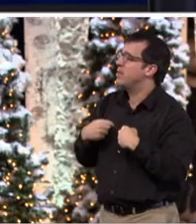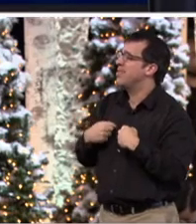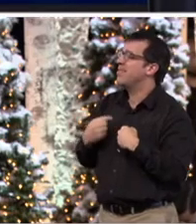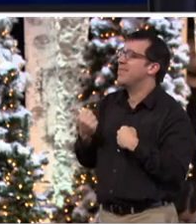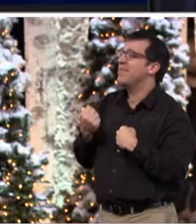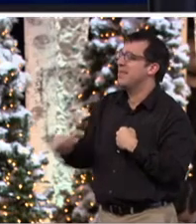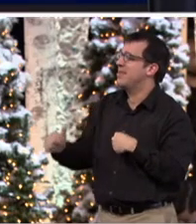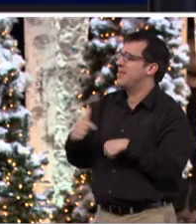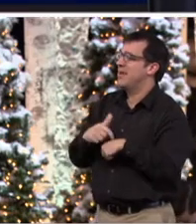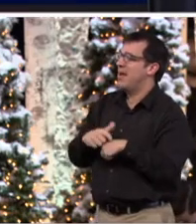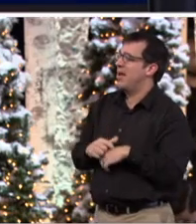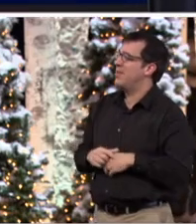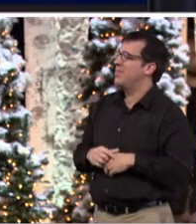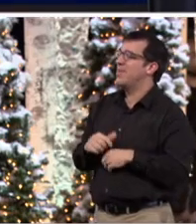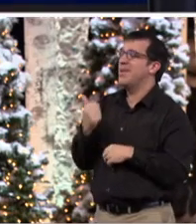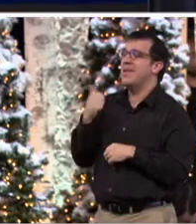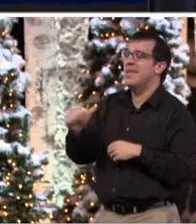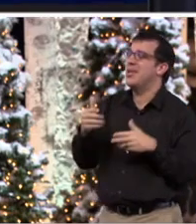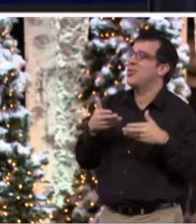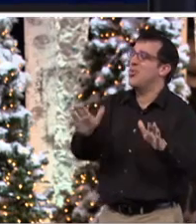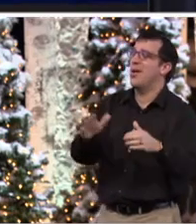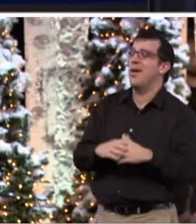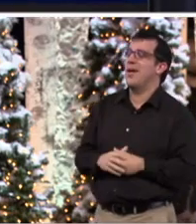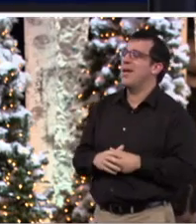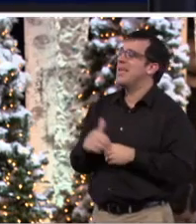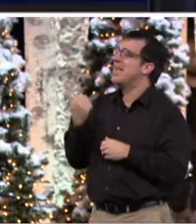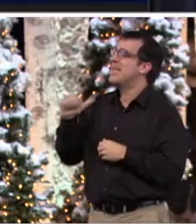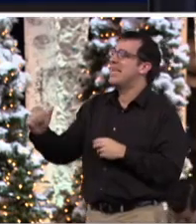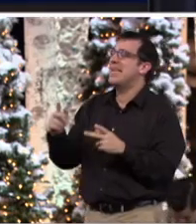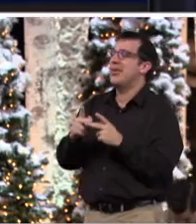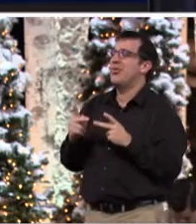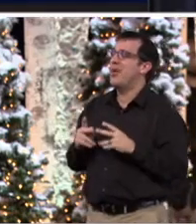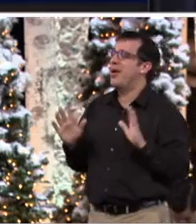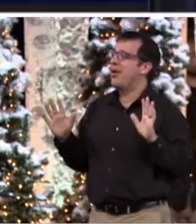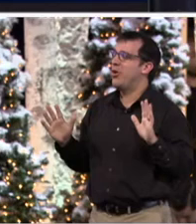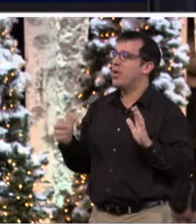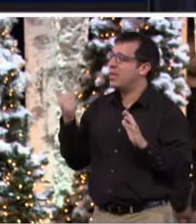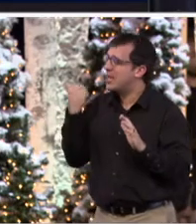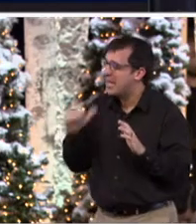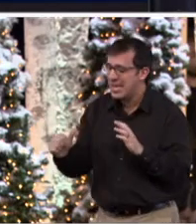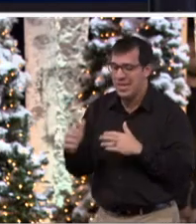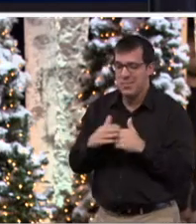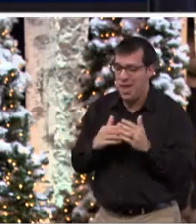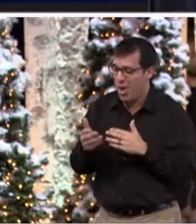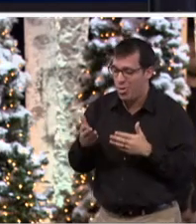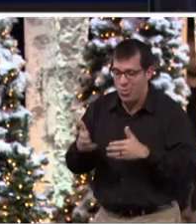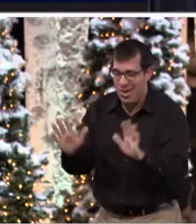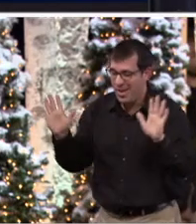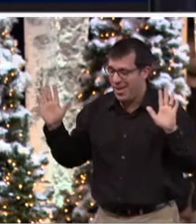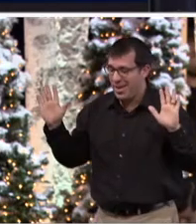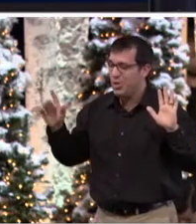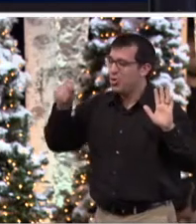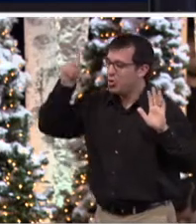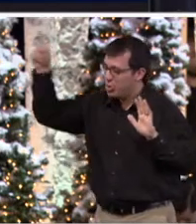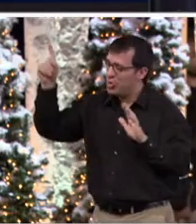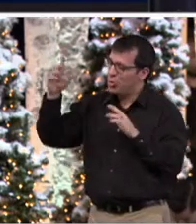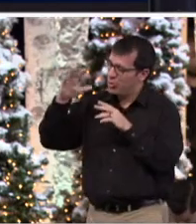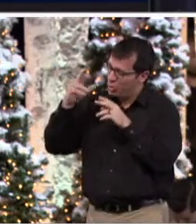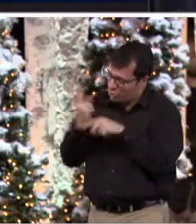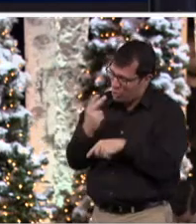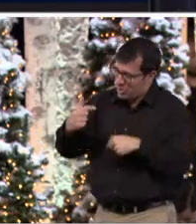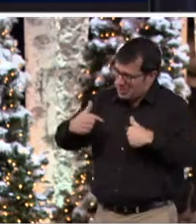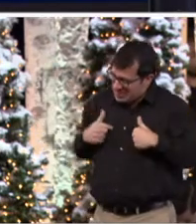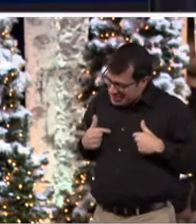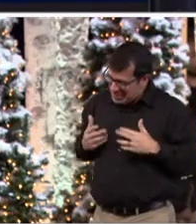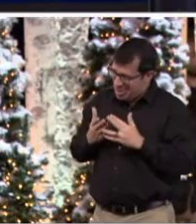anytime, any way, anywhere, anyhow. Use me by your